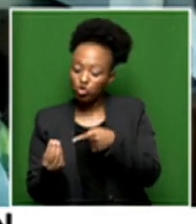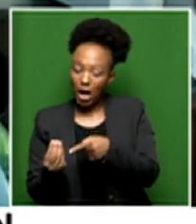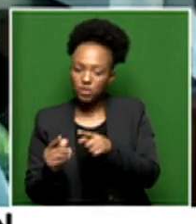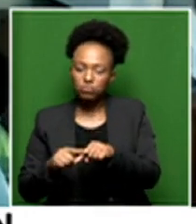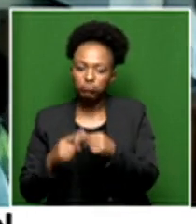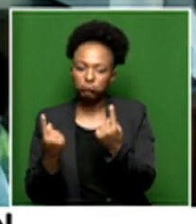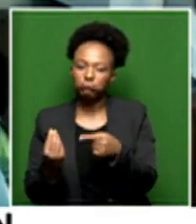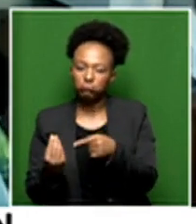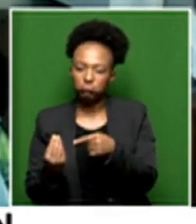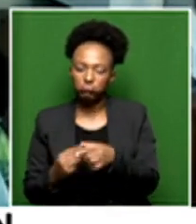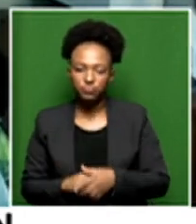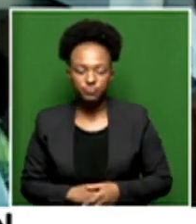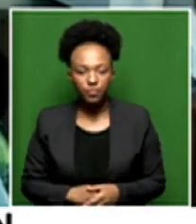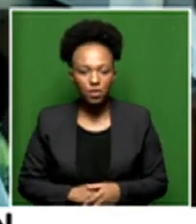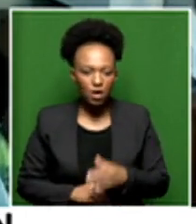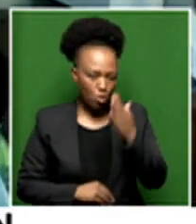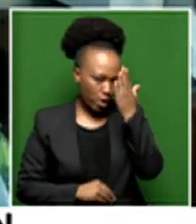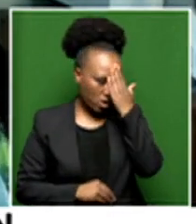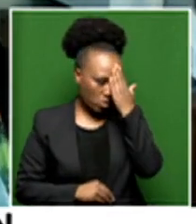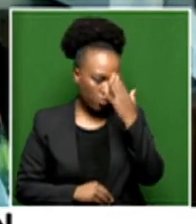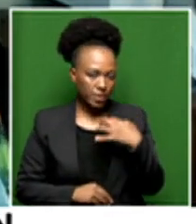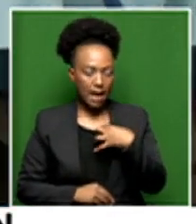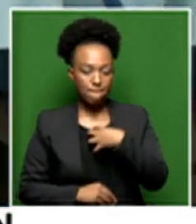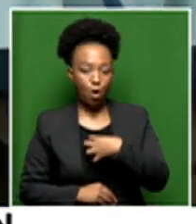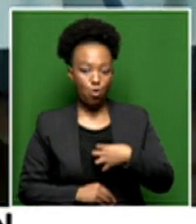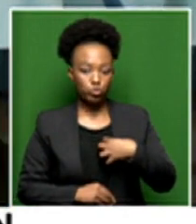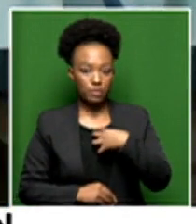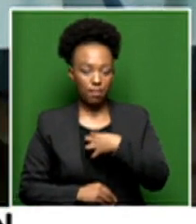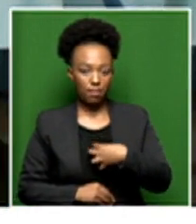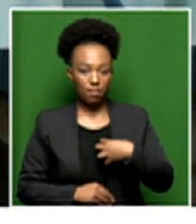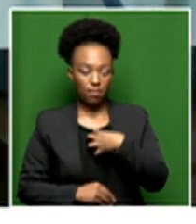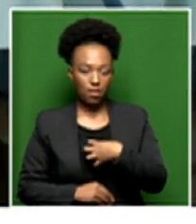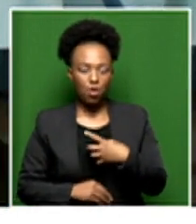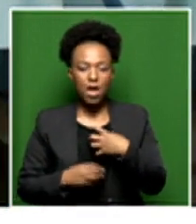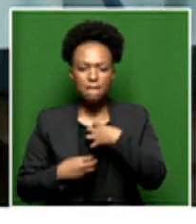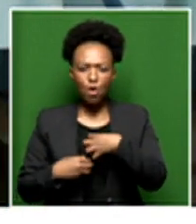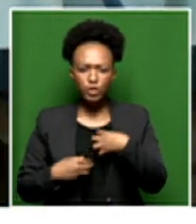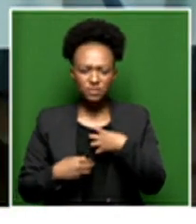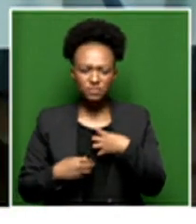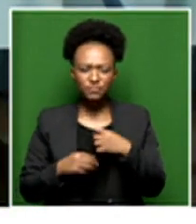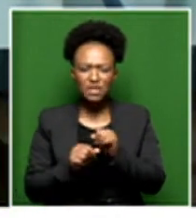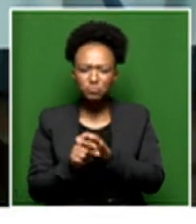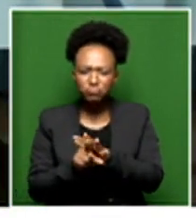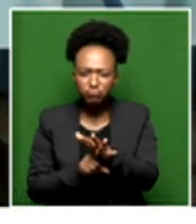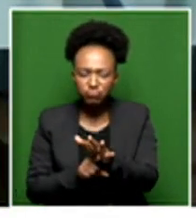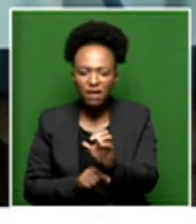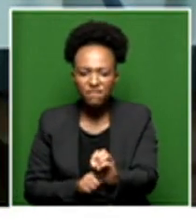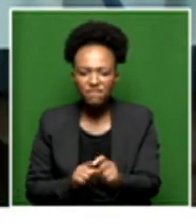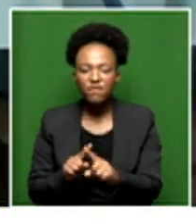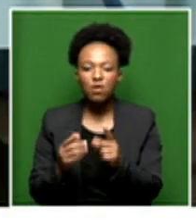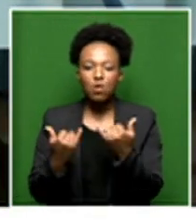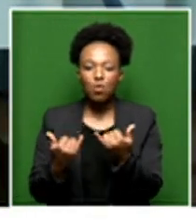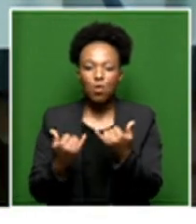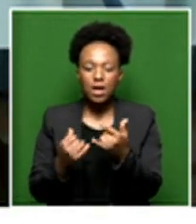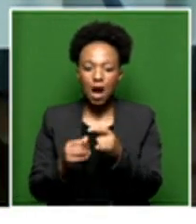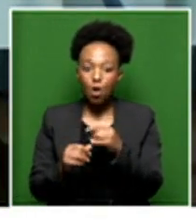So we know that there's something called emotional contagion. Our emotions are catchy. So the way we feel filters down to